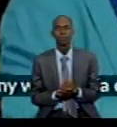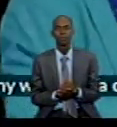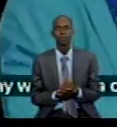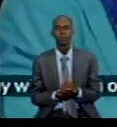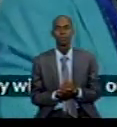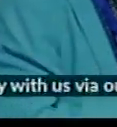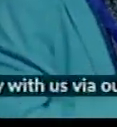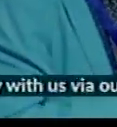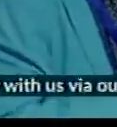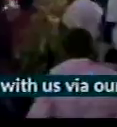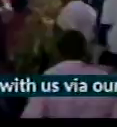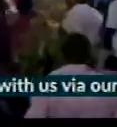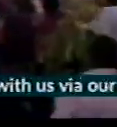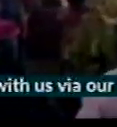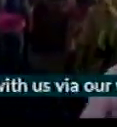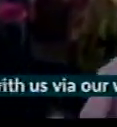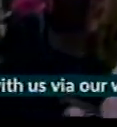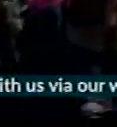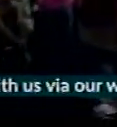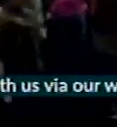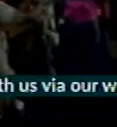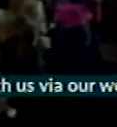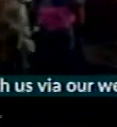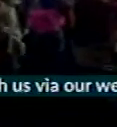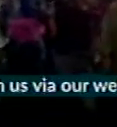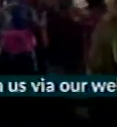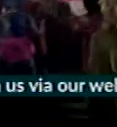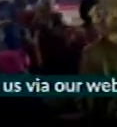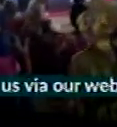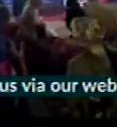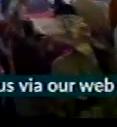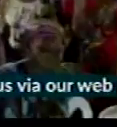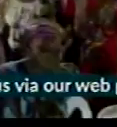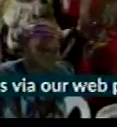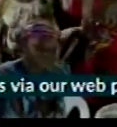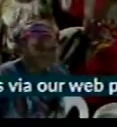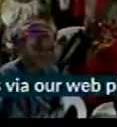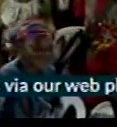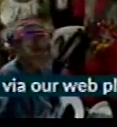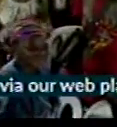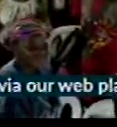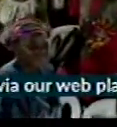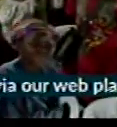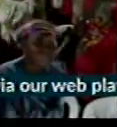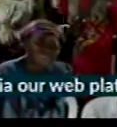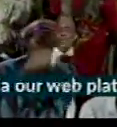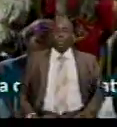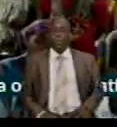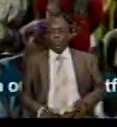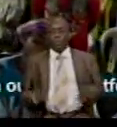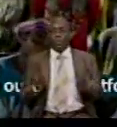Hear that, you are healed. That amen is for you.